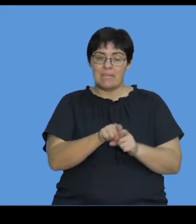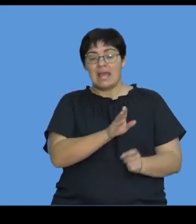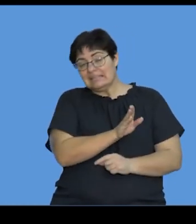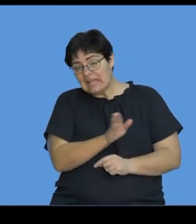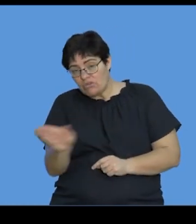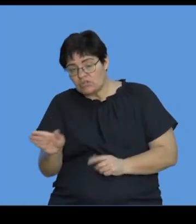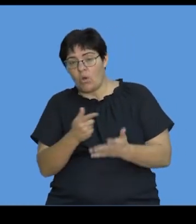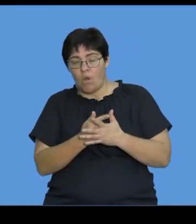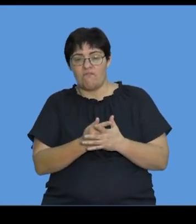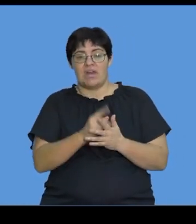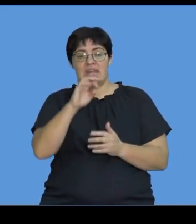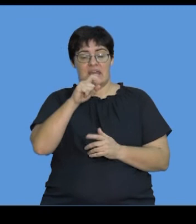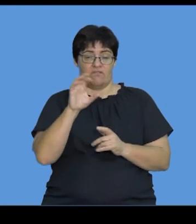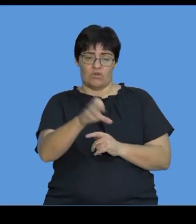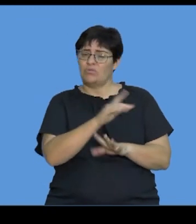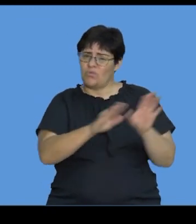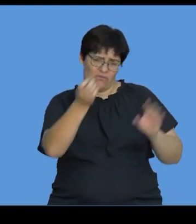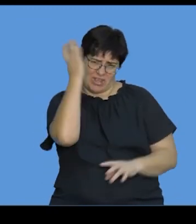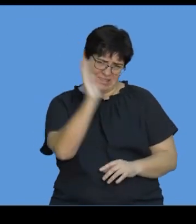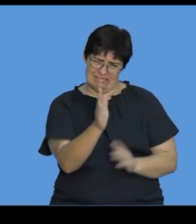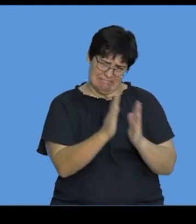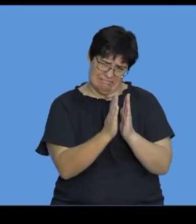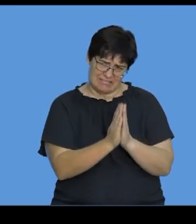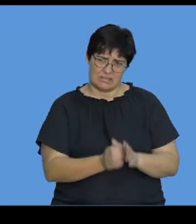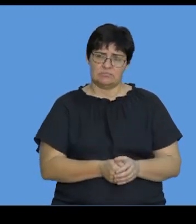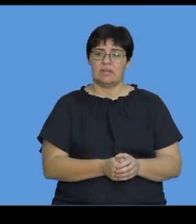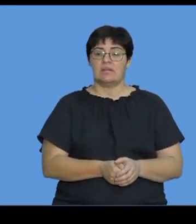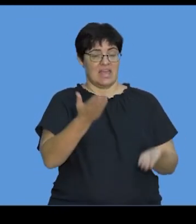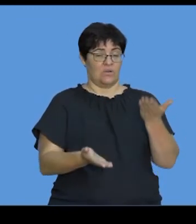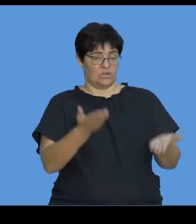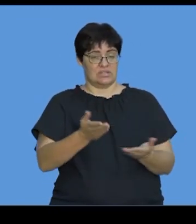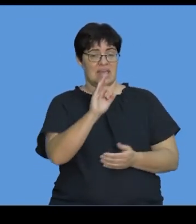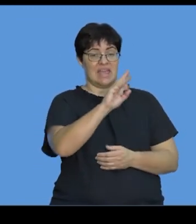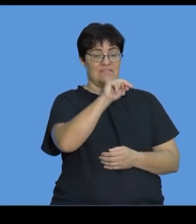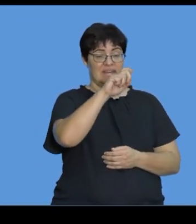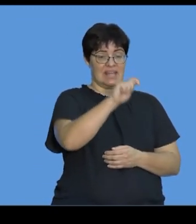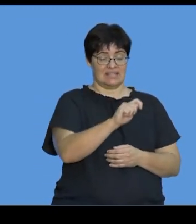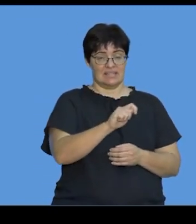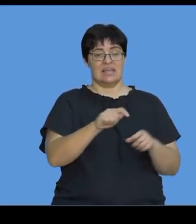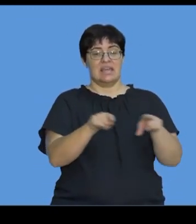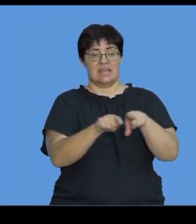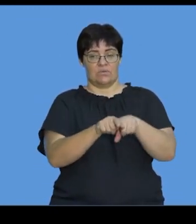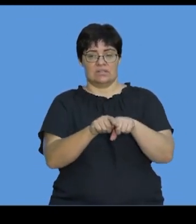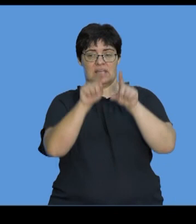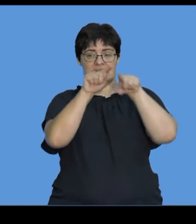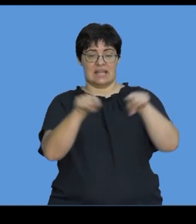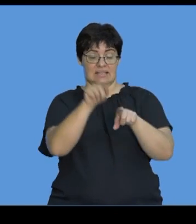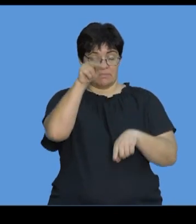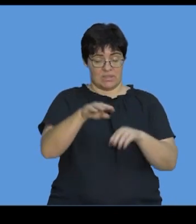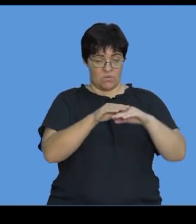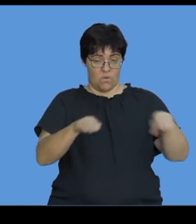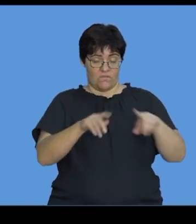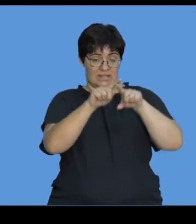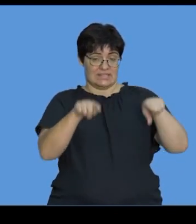things, direction of the net force. Please don't forget that. Then we had the equation, F net equals delta P